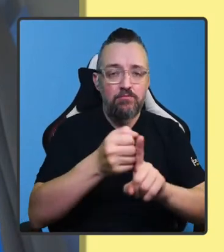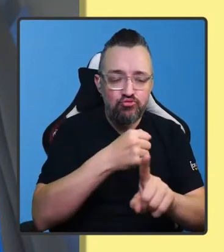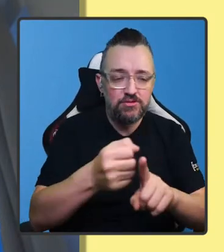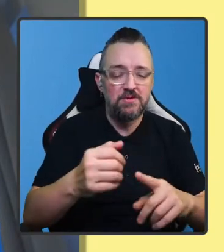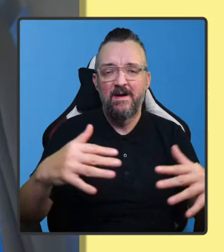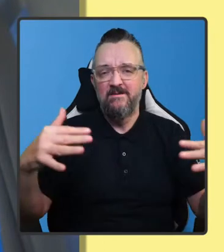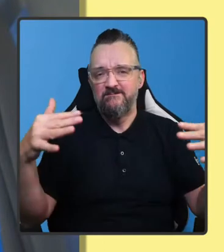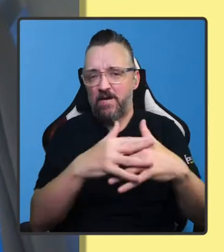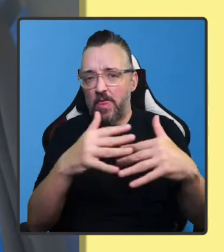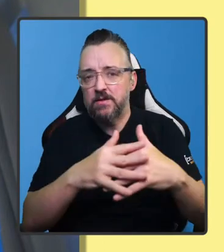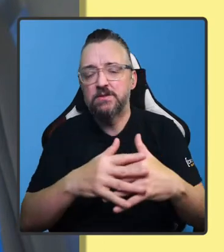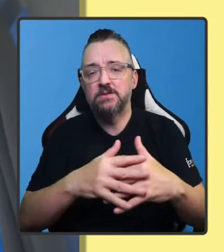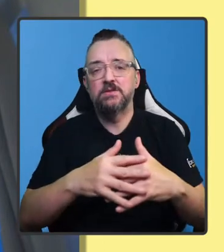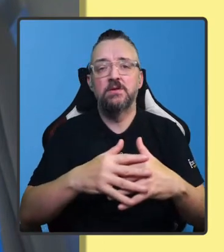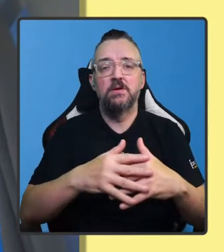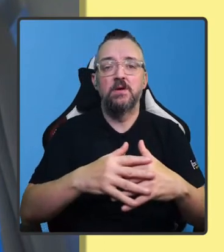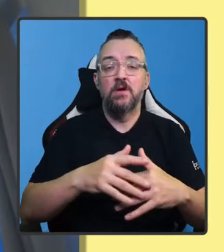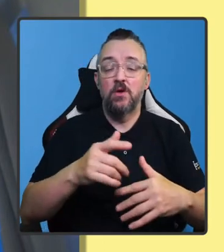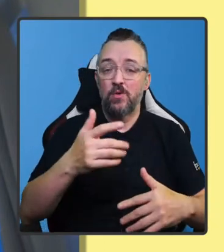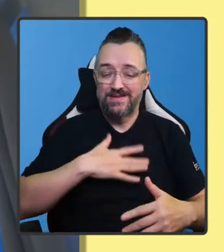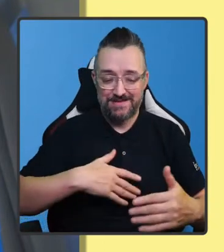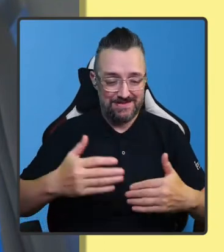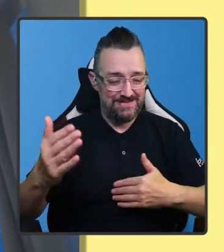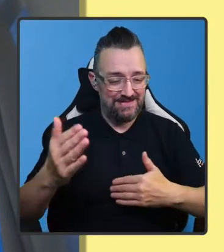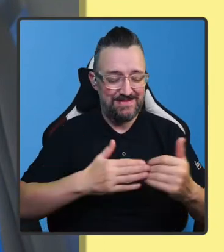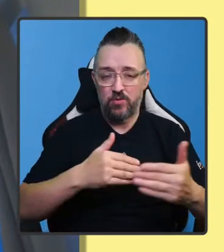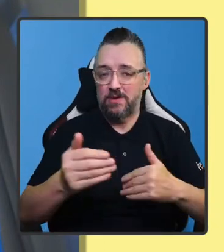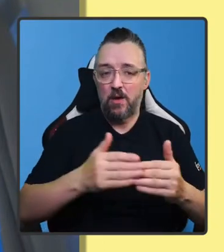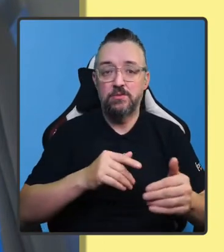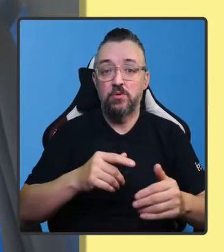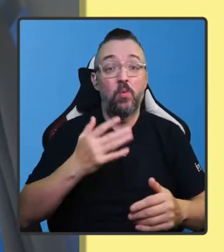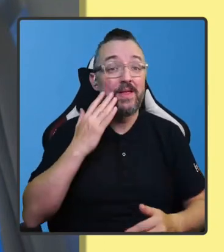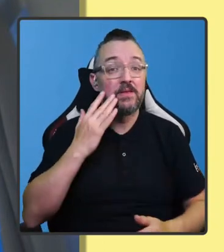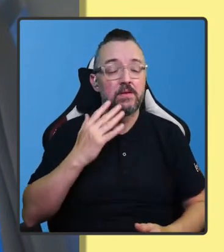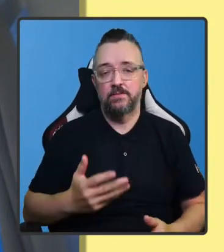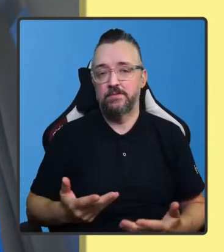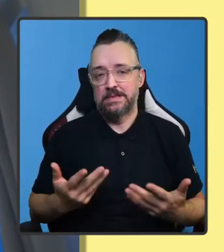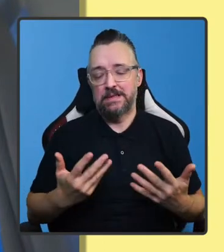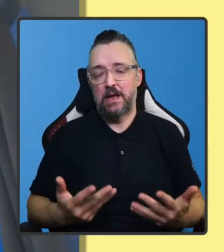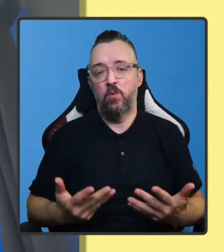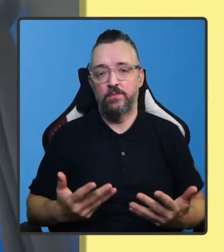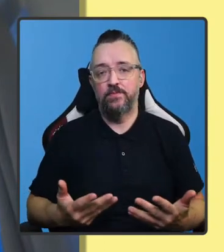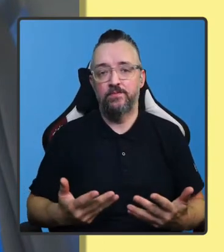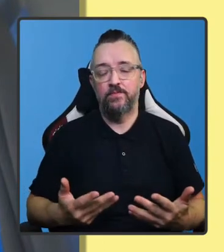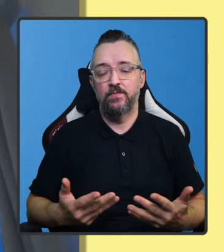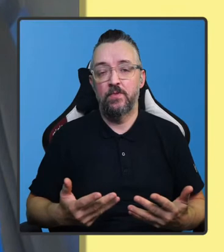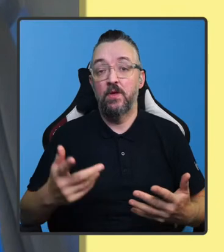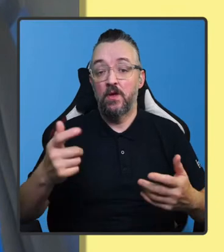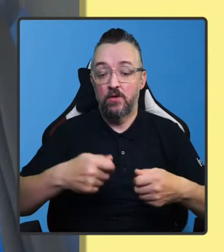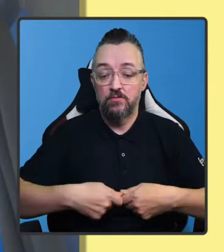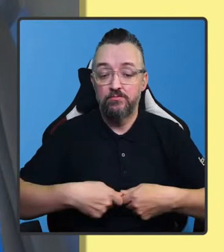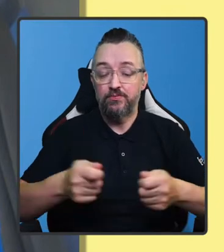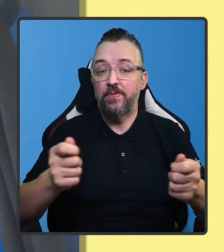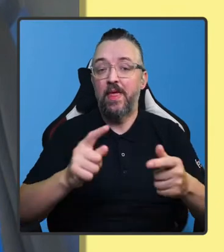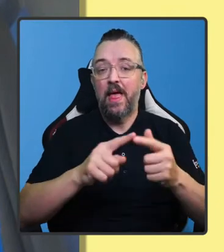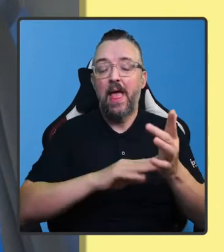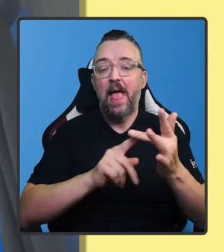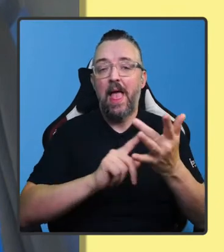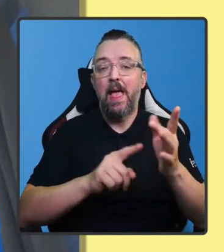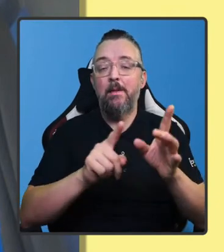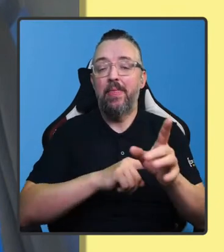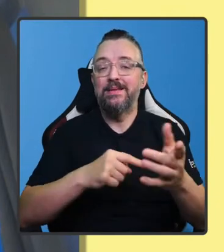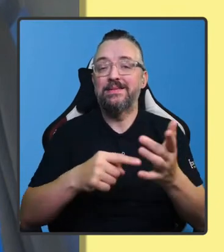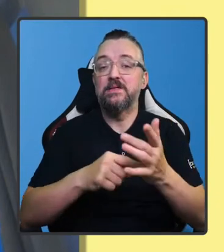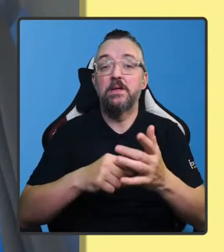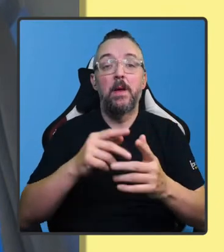time to tackle these scars on our society is now. Rolling out the Emily Test Pink Cards is an important